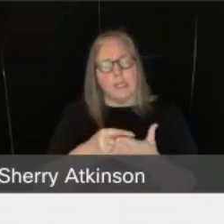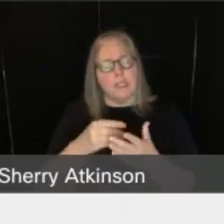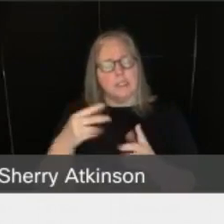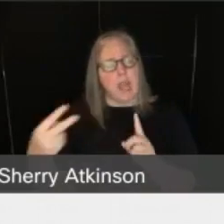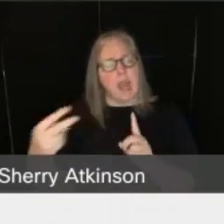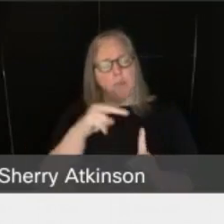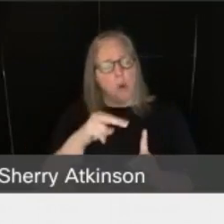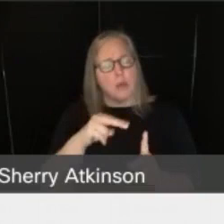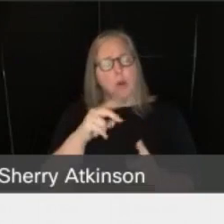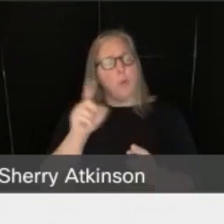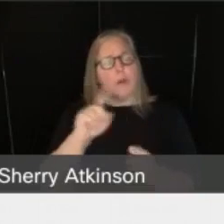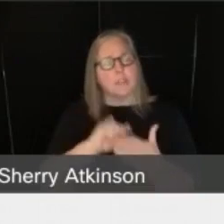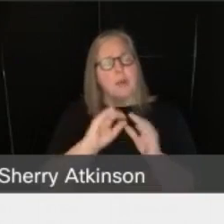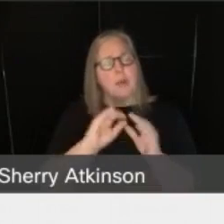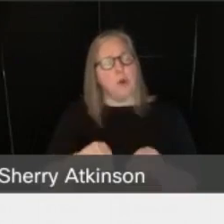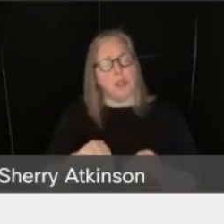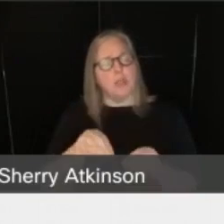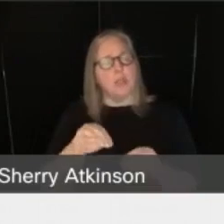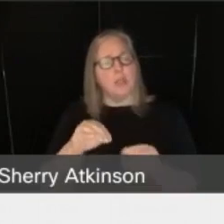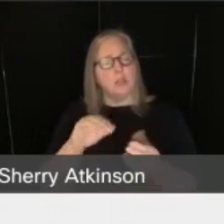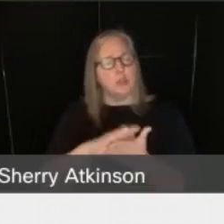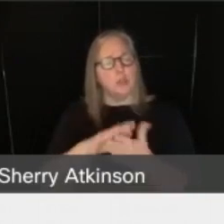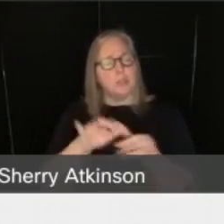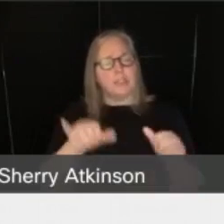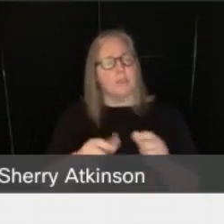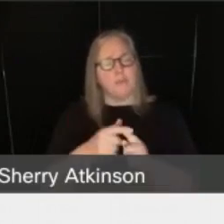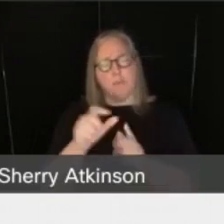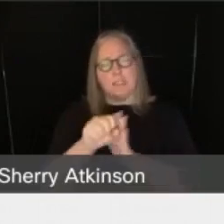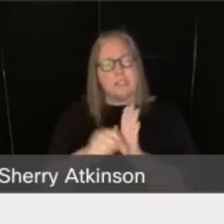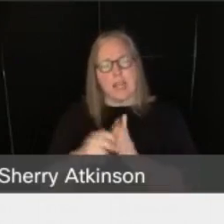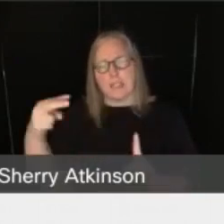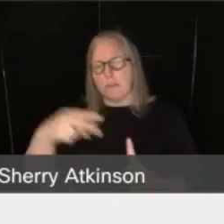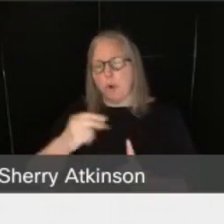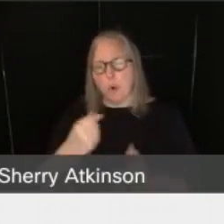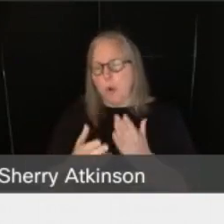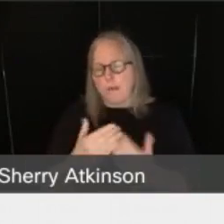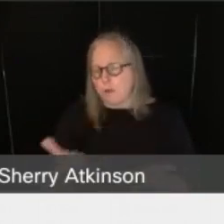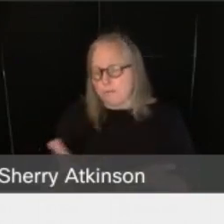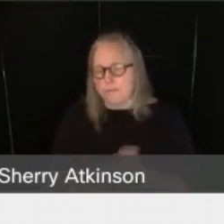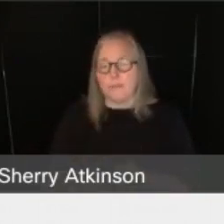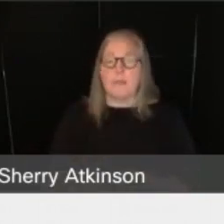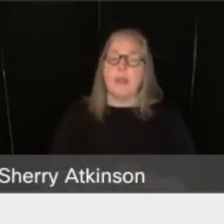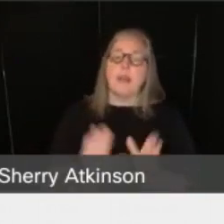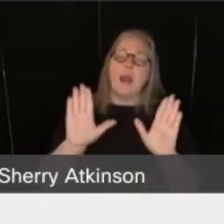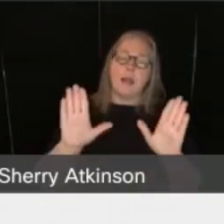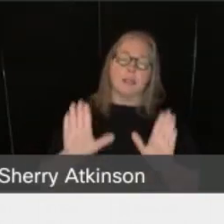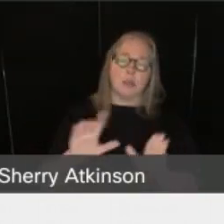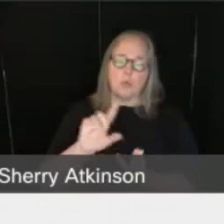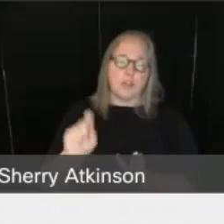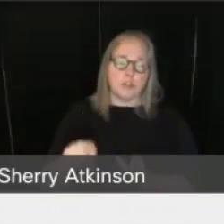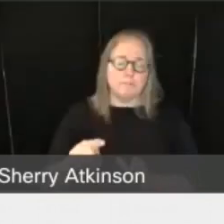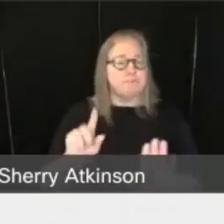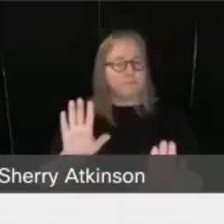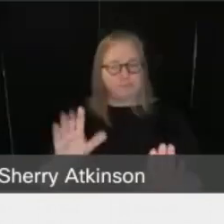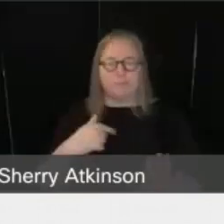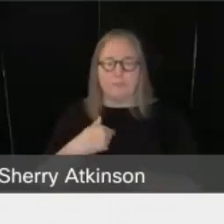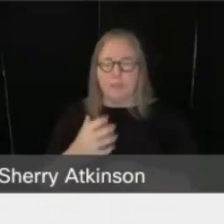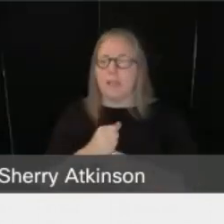whether that's, I guess, from a state standpoint or what have you? Right. Excellent question. I'm getting a lot of feedback.